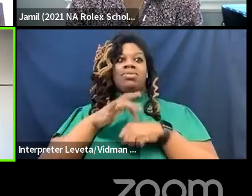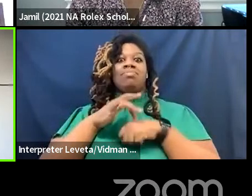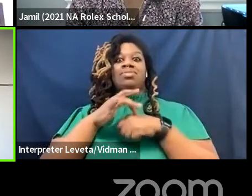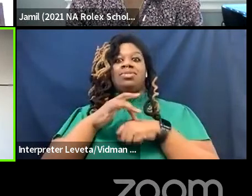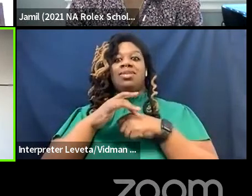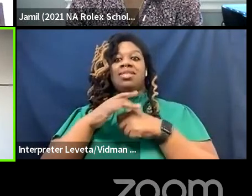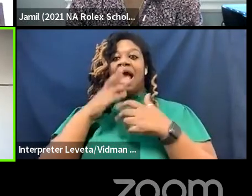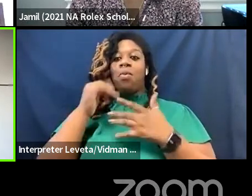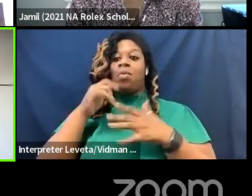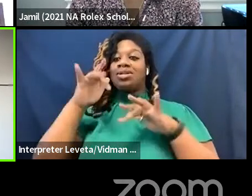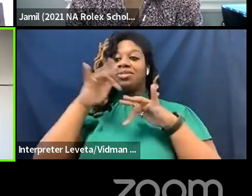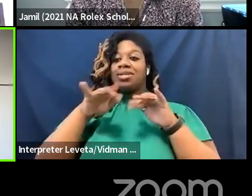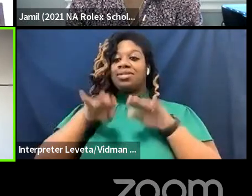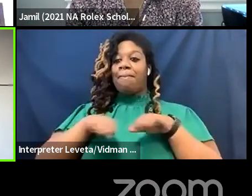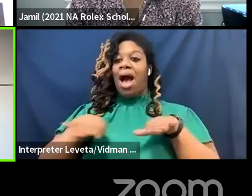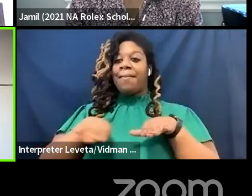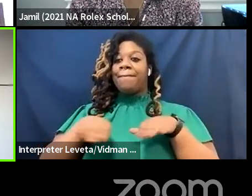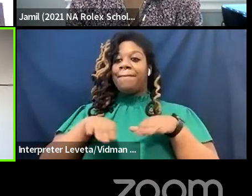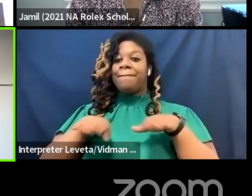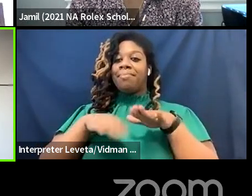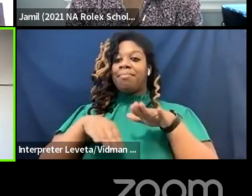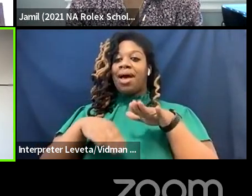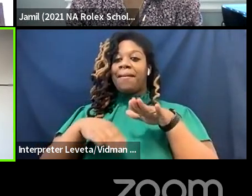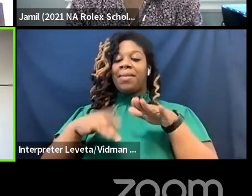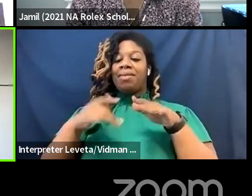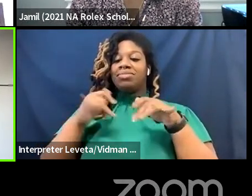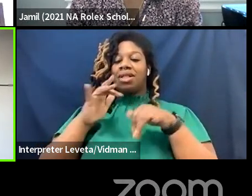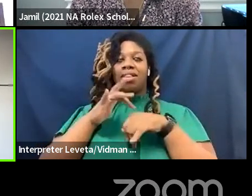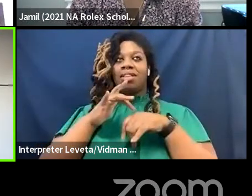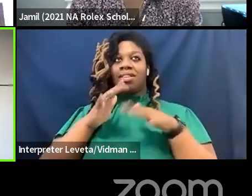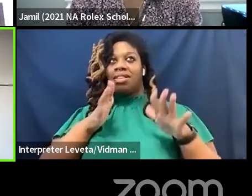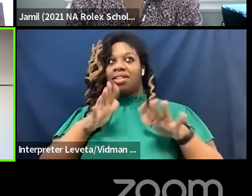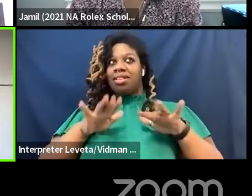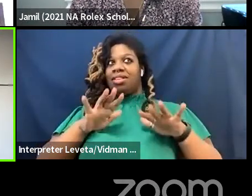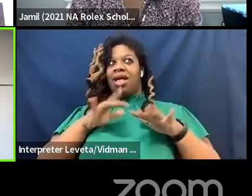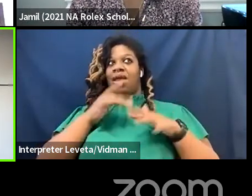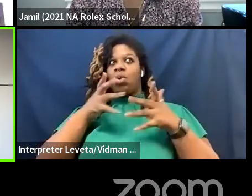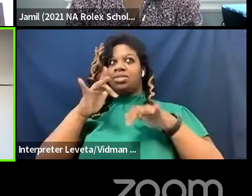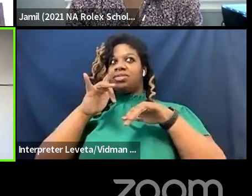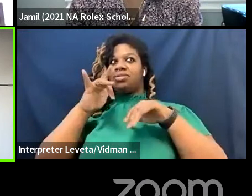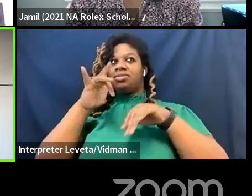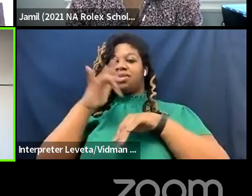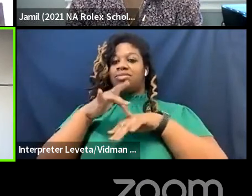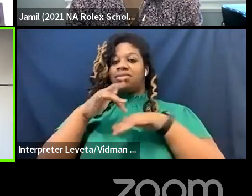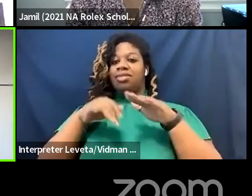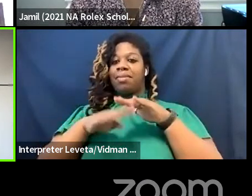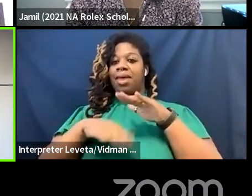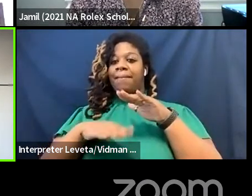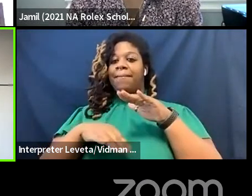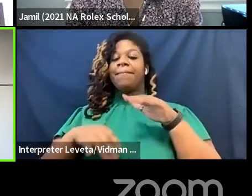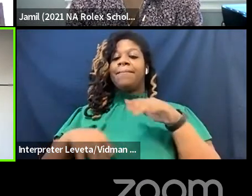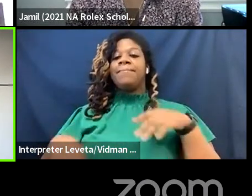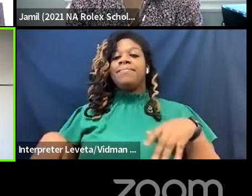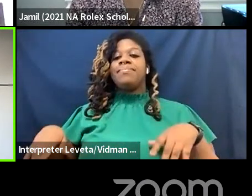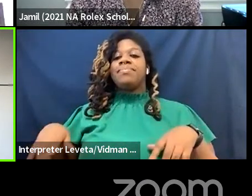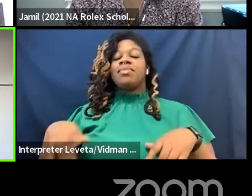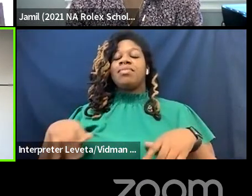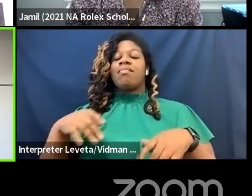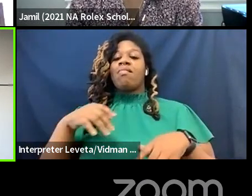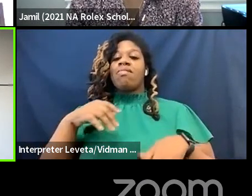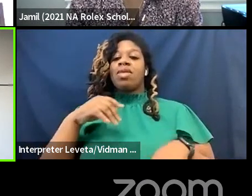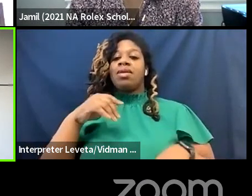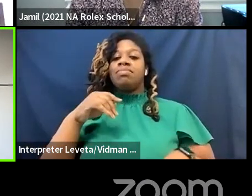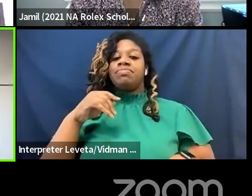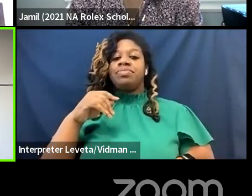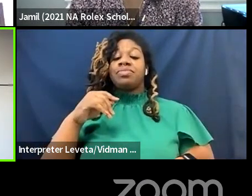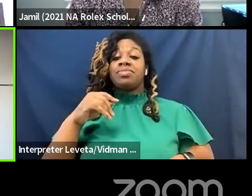bottom, which I still do. And so I think, you know, everyone's touching on the same topic, which is that at times